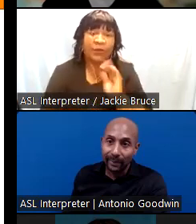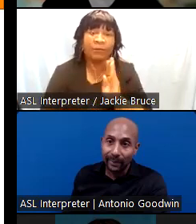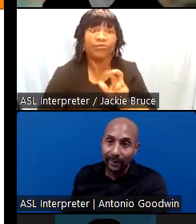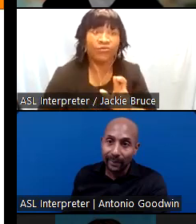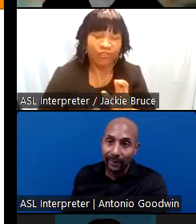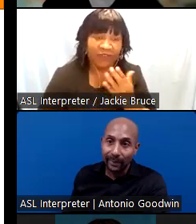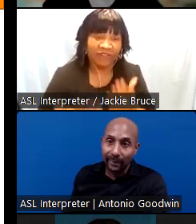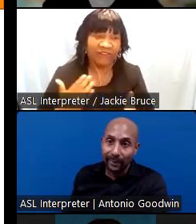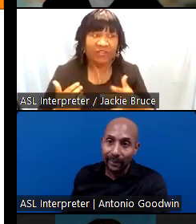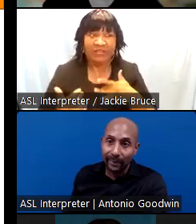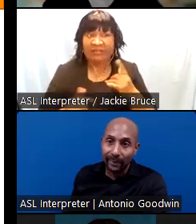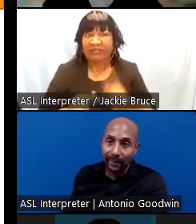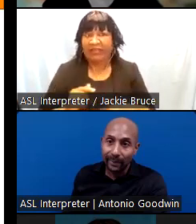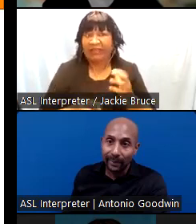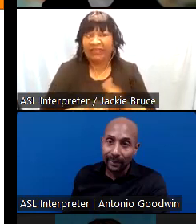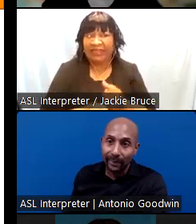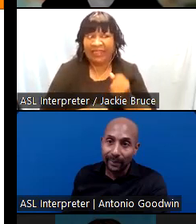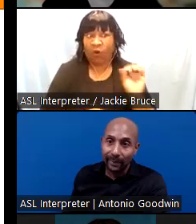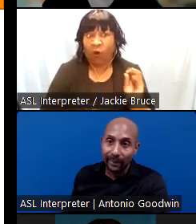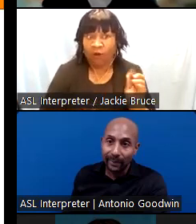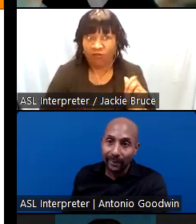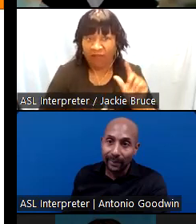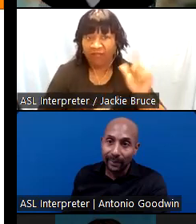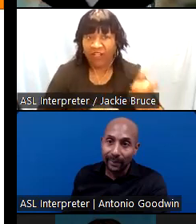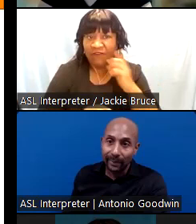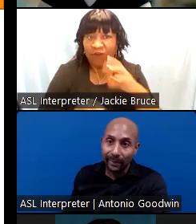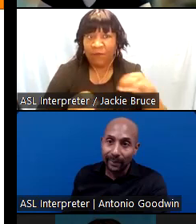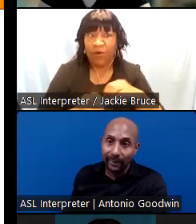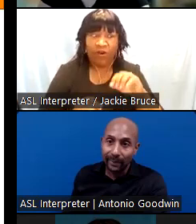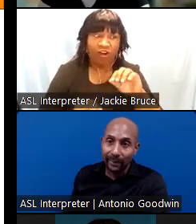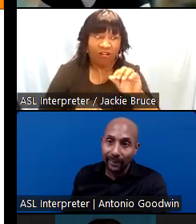able to get that one, you will. Any questions about that?